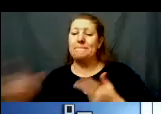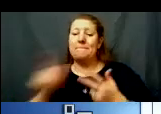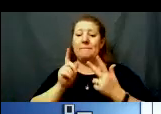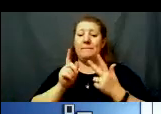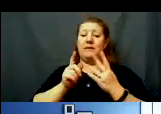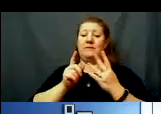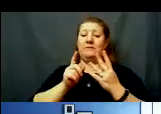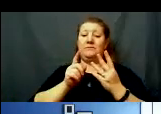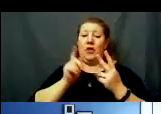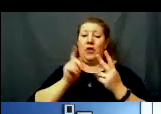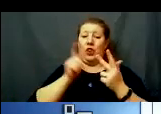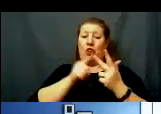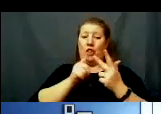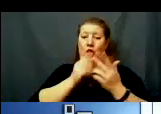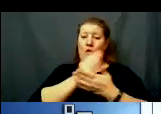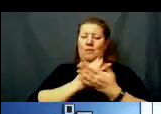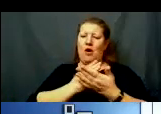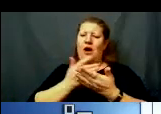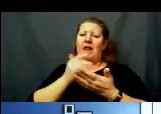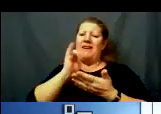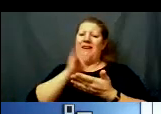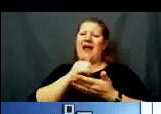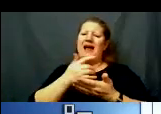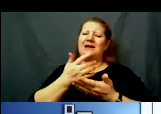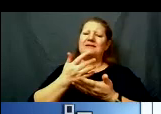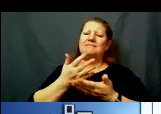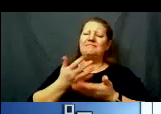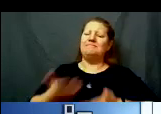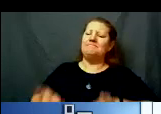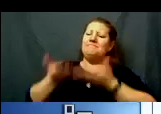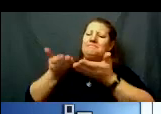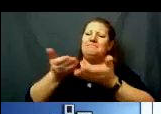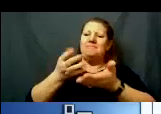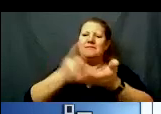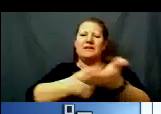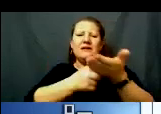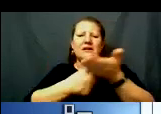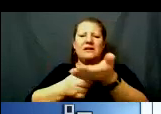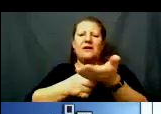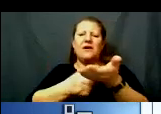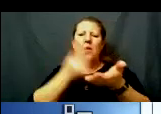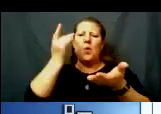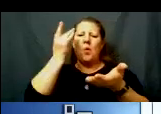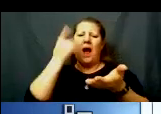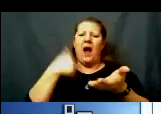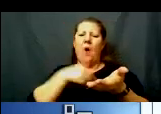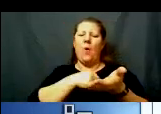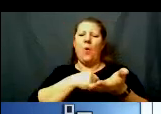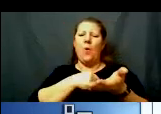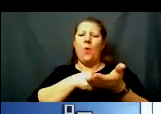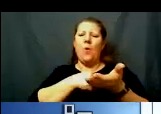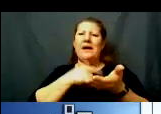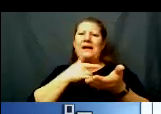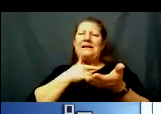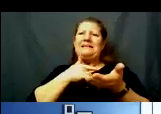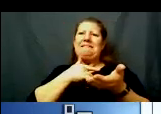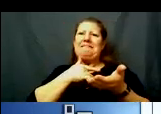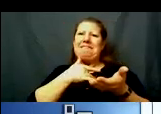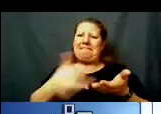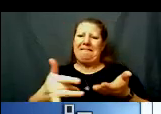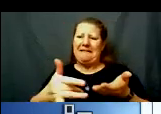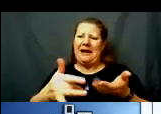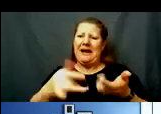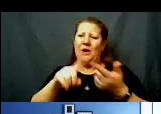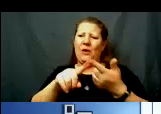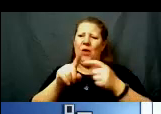the scholarly work and in so much of the advocacy in the communities, are we almost exclusively